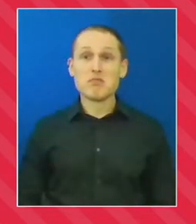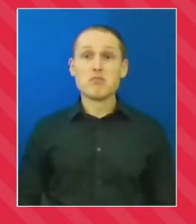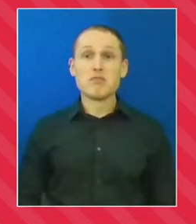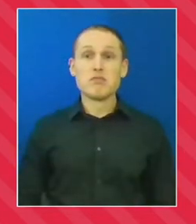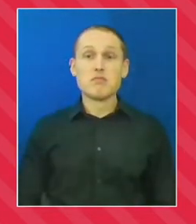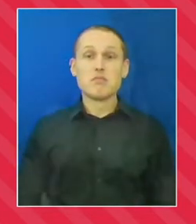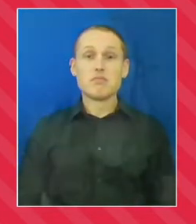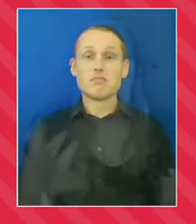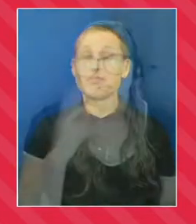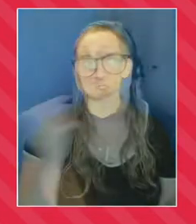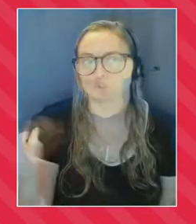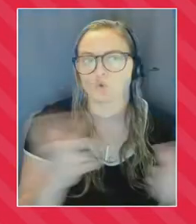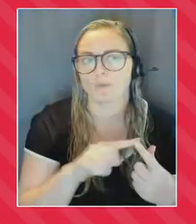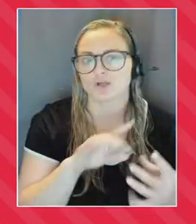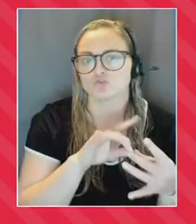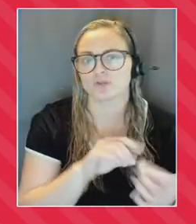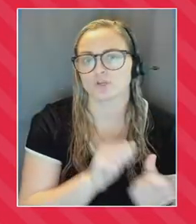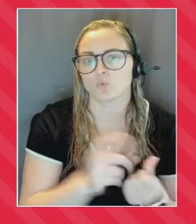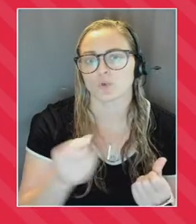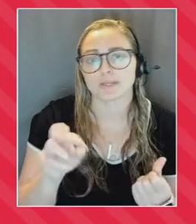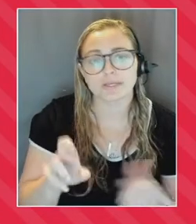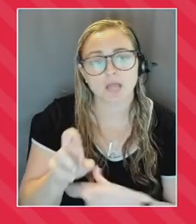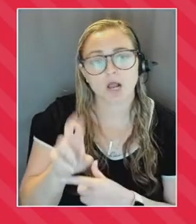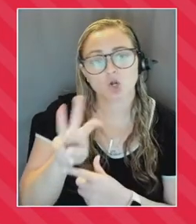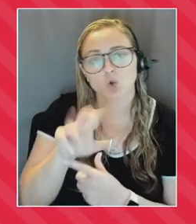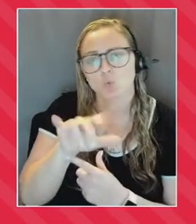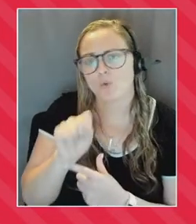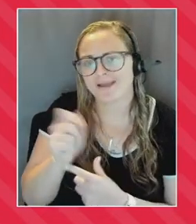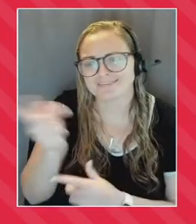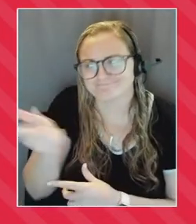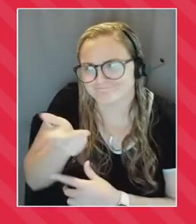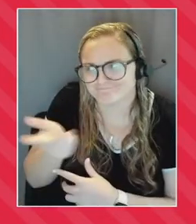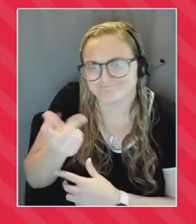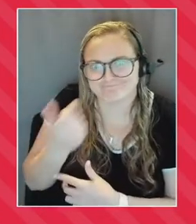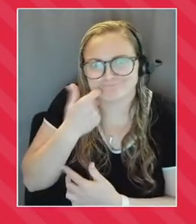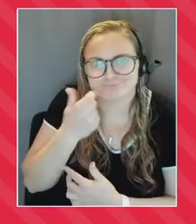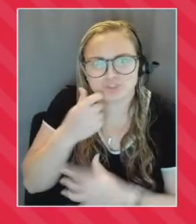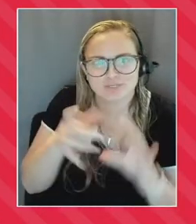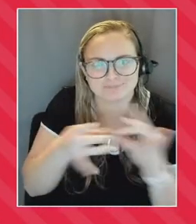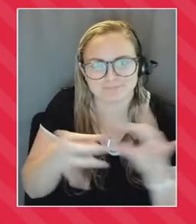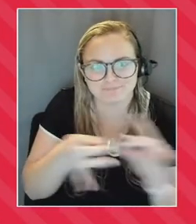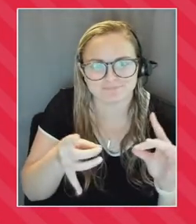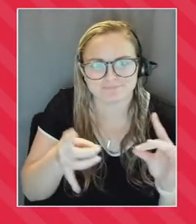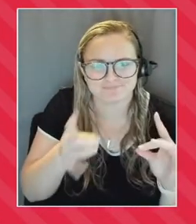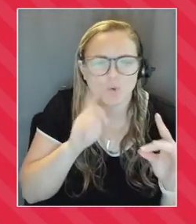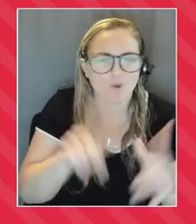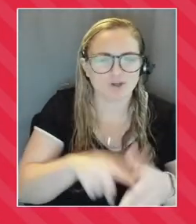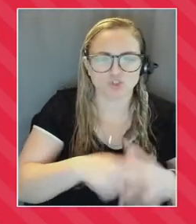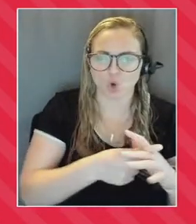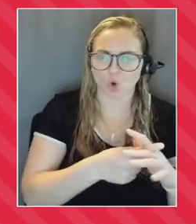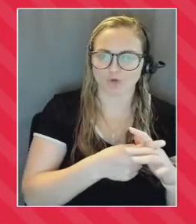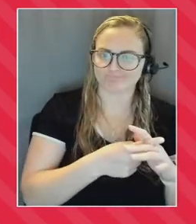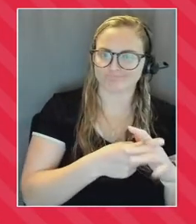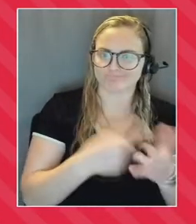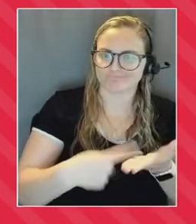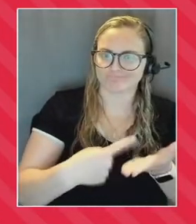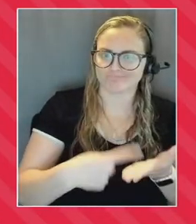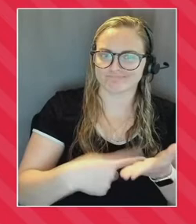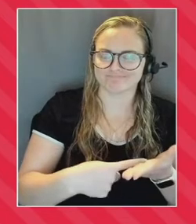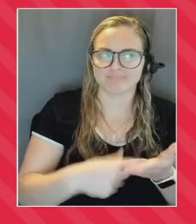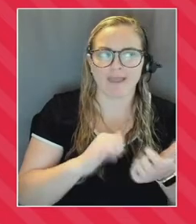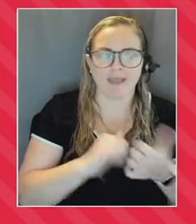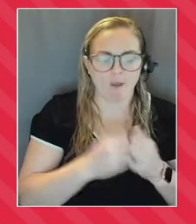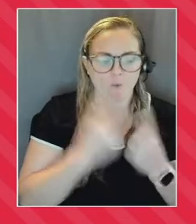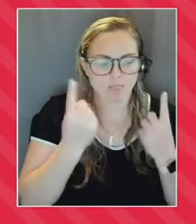There's so much on what Dr. Bleich and Dr. Odom's Young said that I want to pick up on. I think the way that I think about solutions